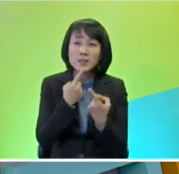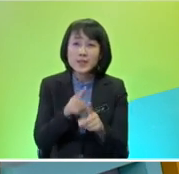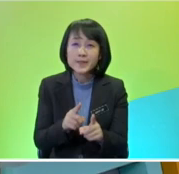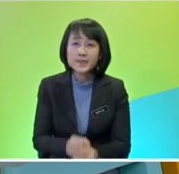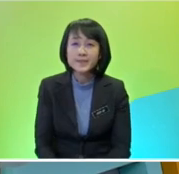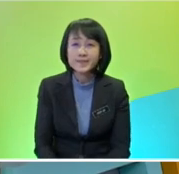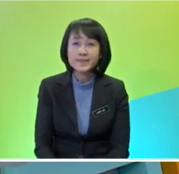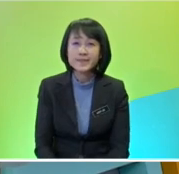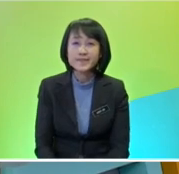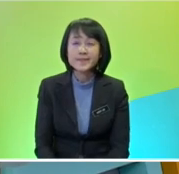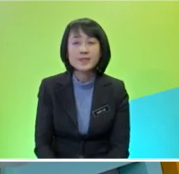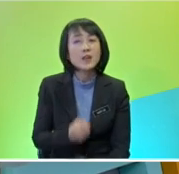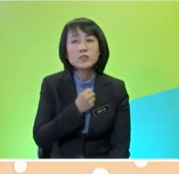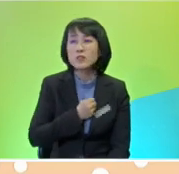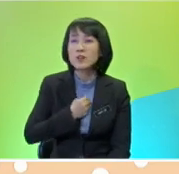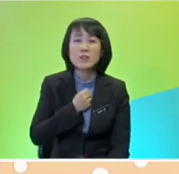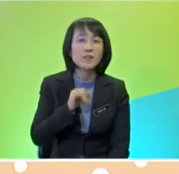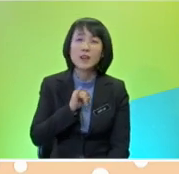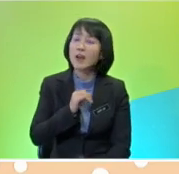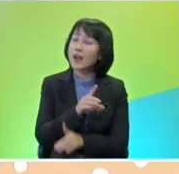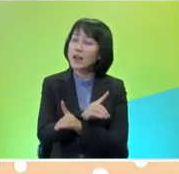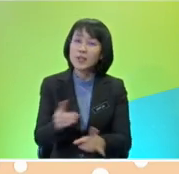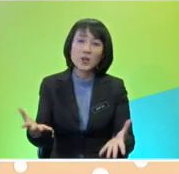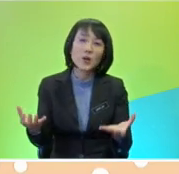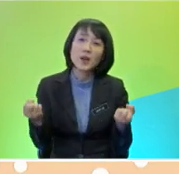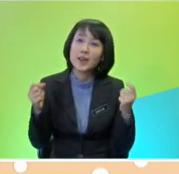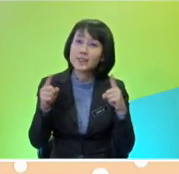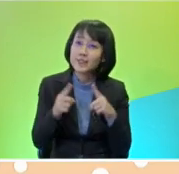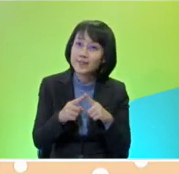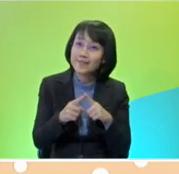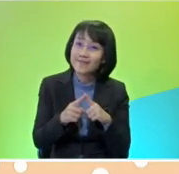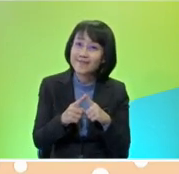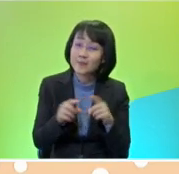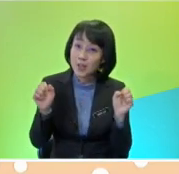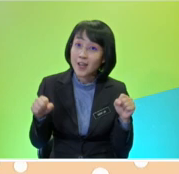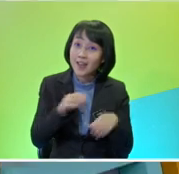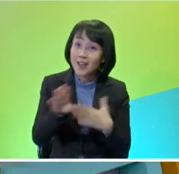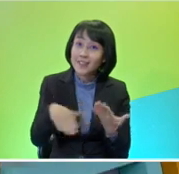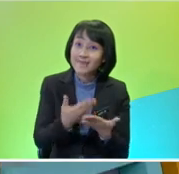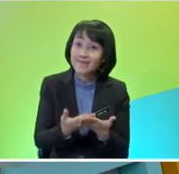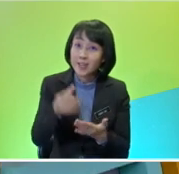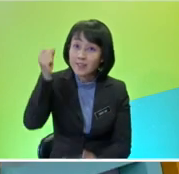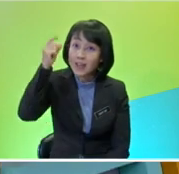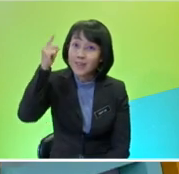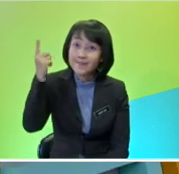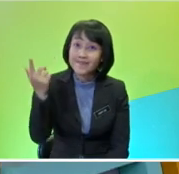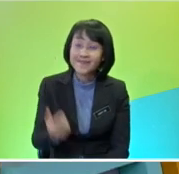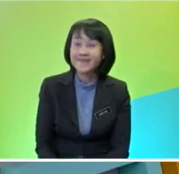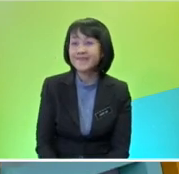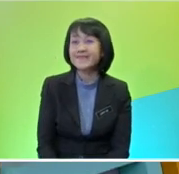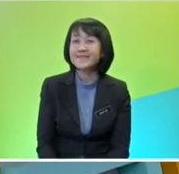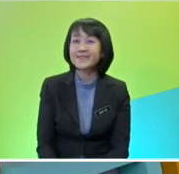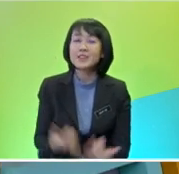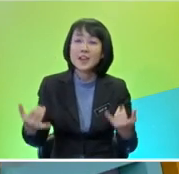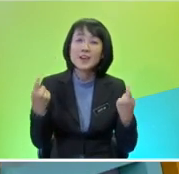guitar. Sorry, I don't want to. Okay, got it everyone, at home and also in the Google Meet. So you're going to